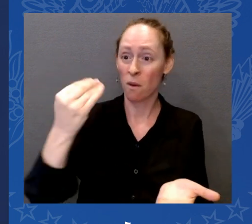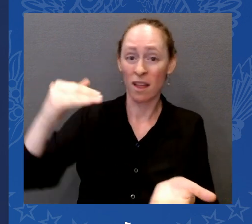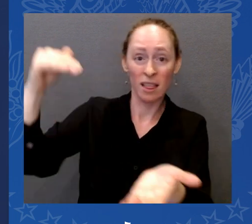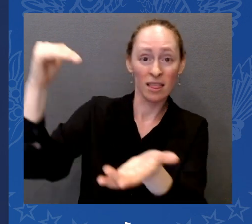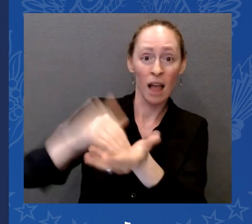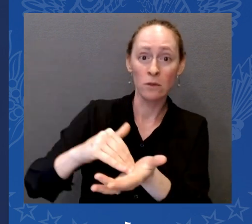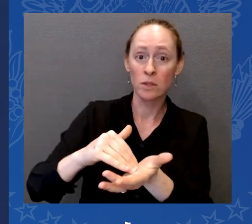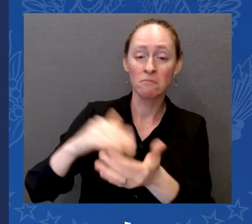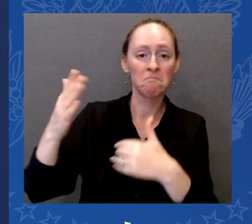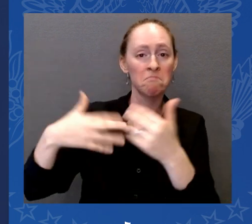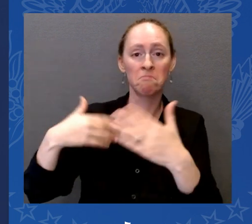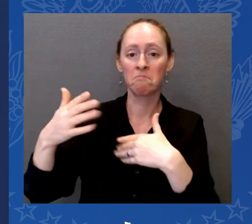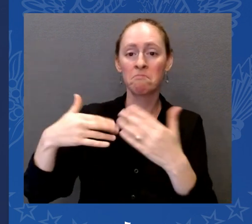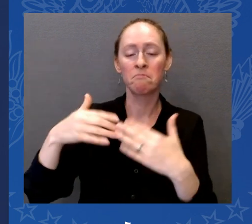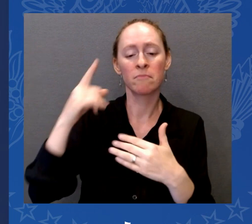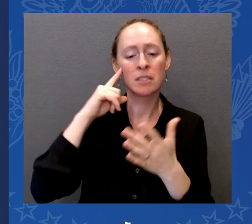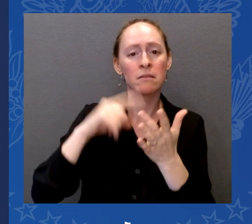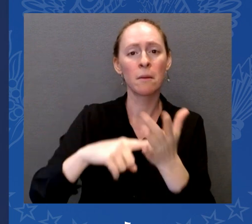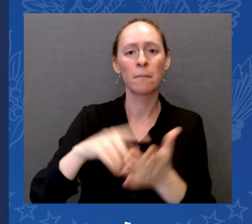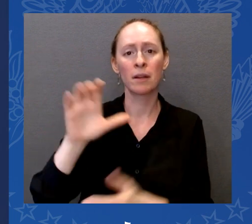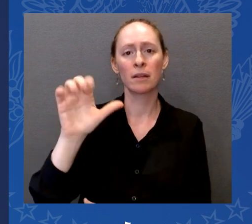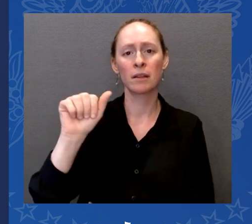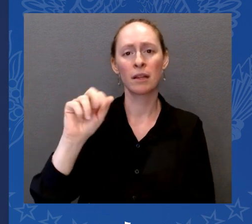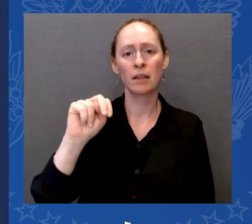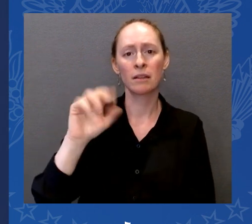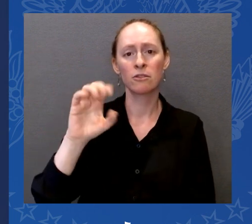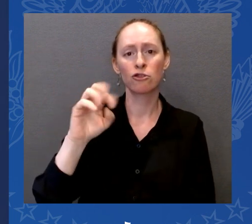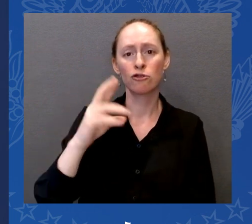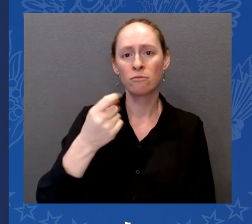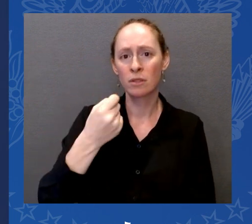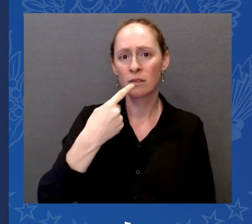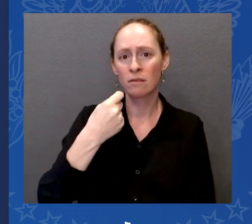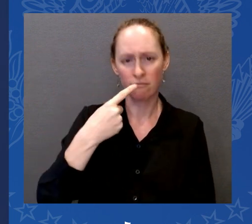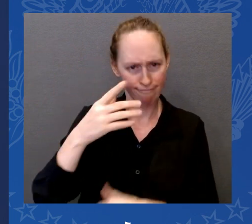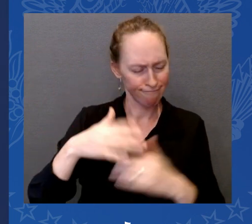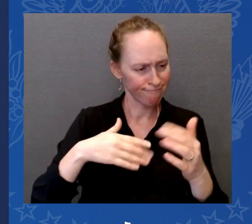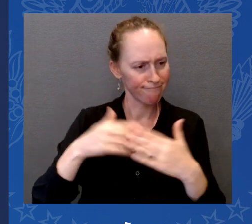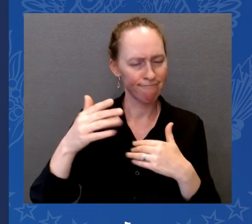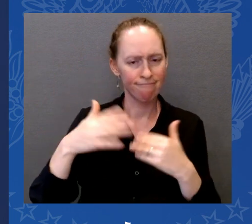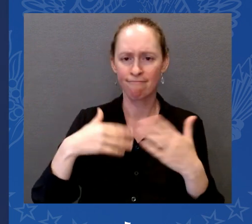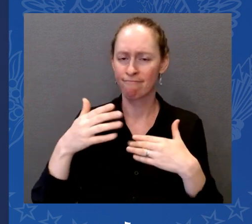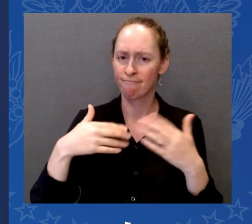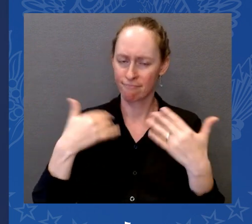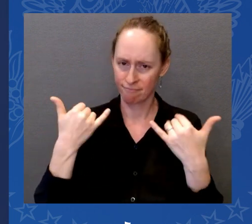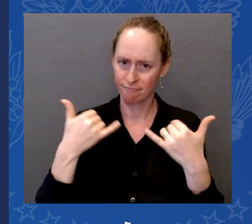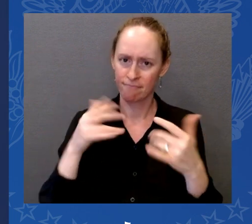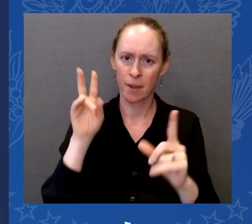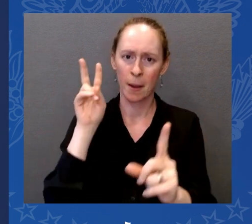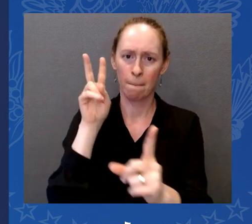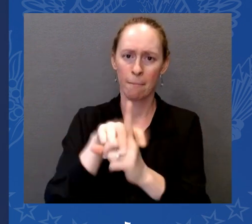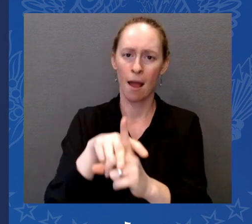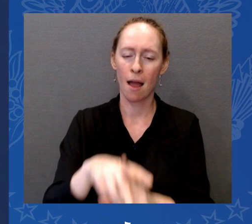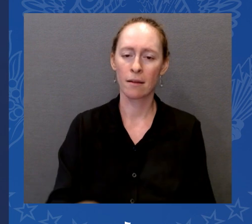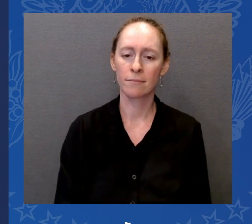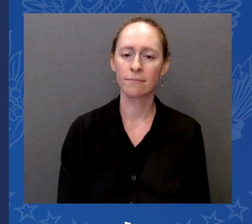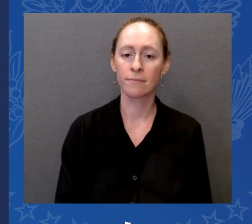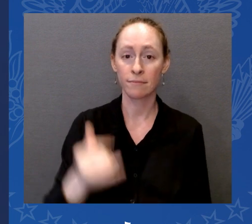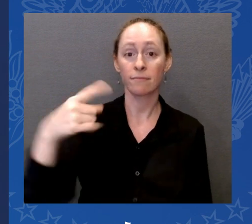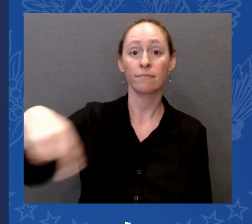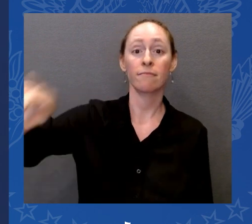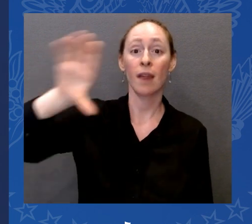Now, if Big Pharma tries to raise drug prices faster than inflation, they're going to have to write a check to Medicare to cover the